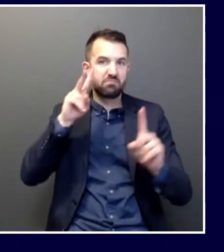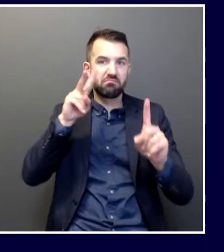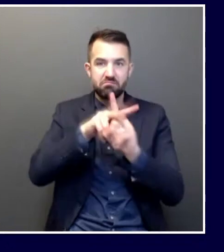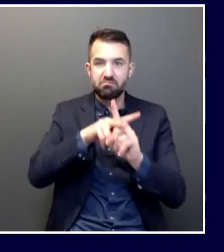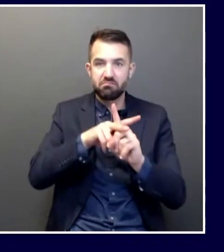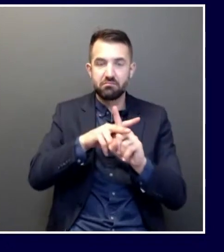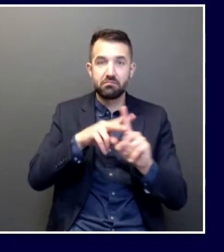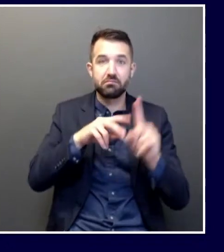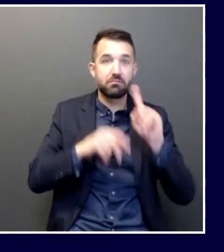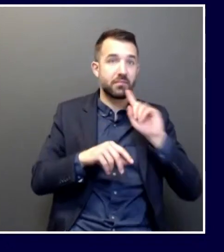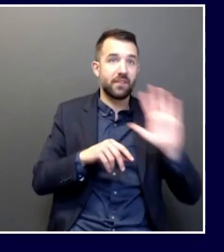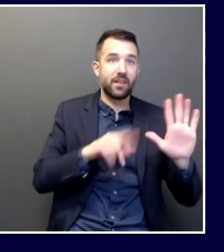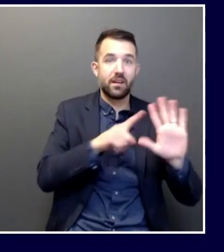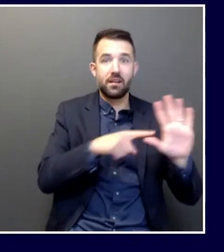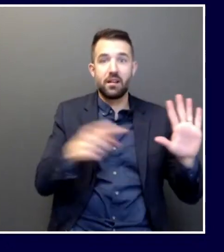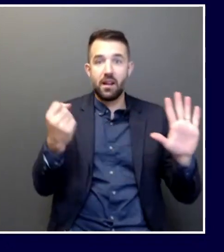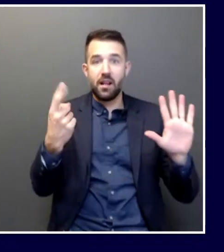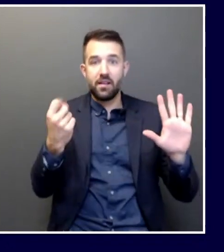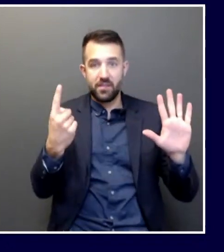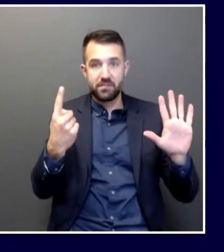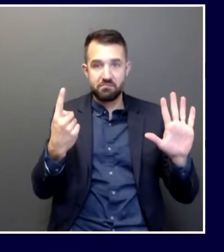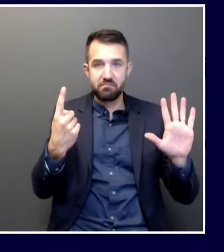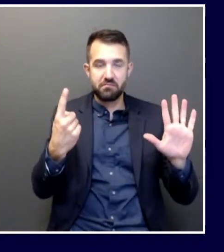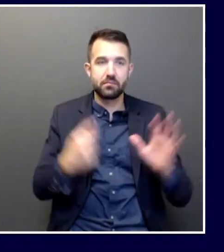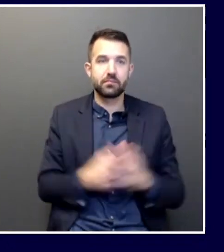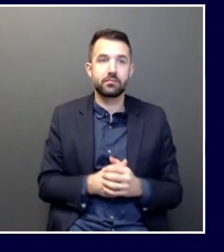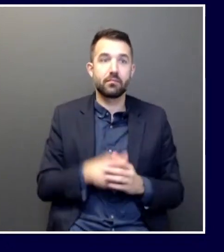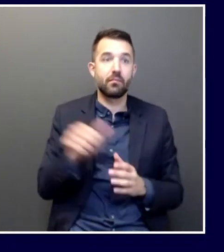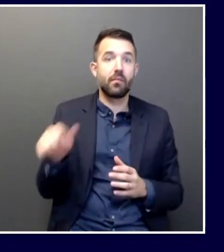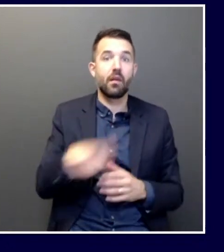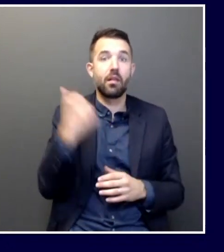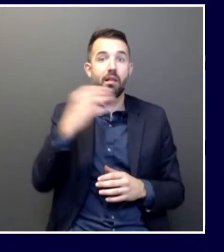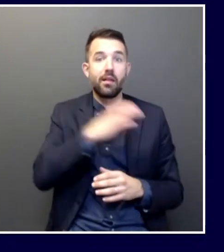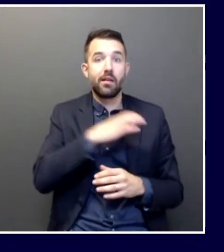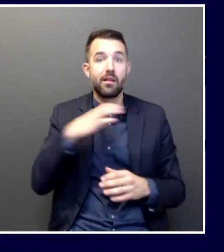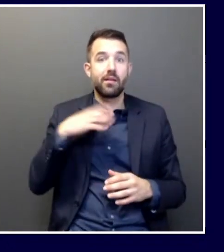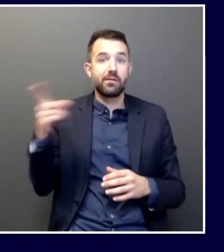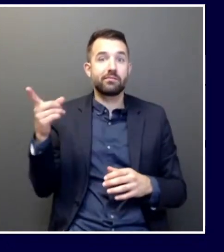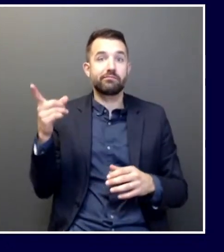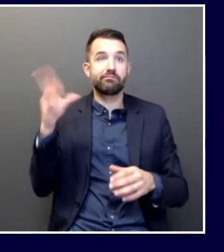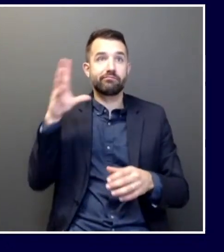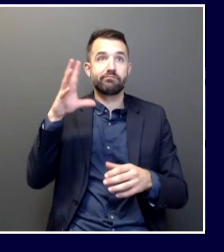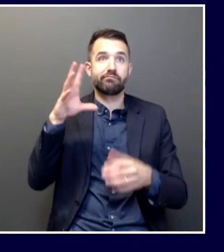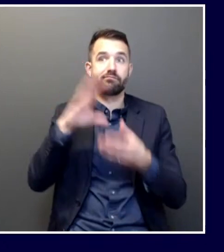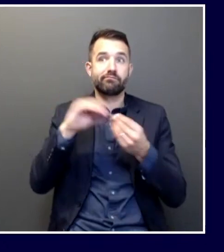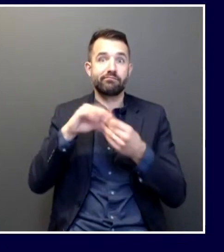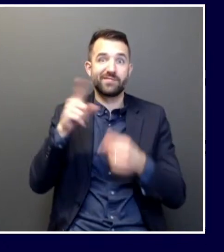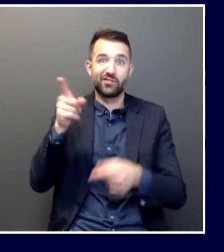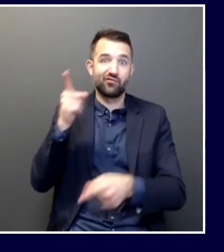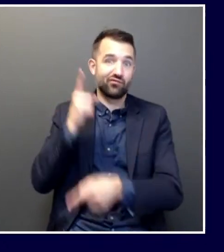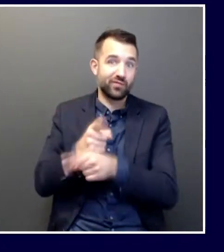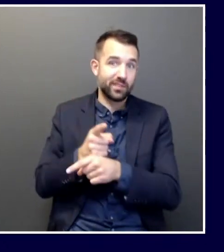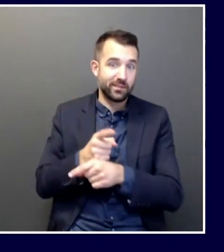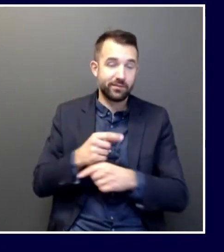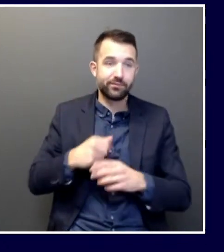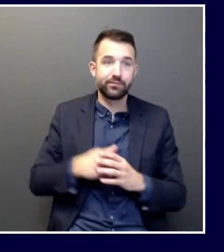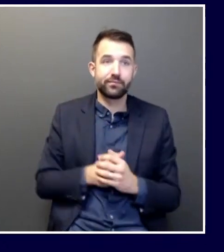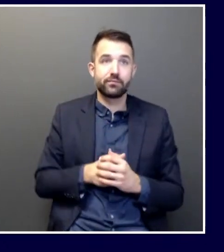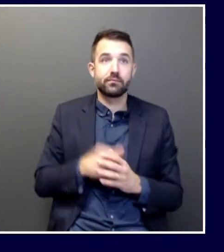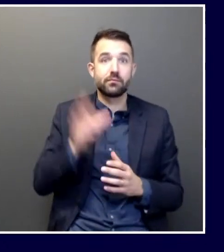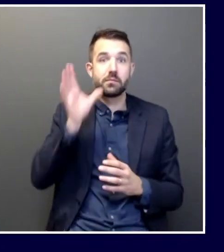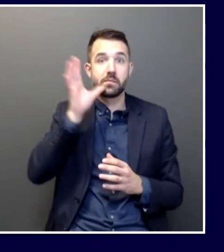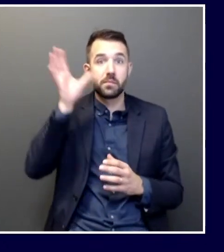on what Commissioner Lambert noted, is making sure we're meeting people where they are and answering the questions that they've got. So we're